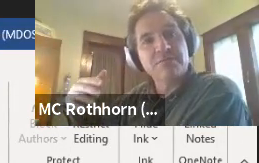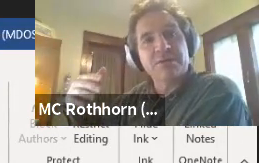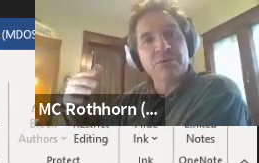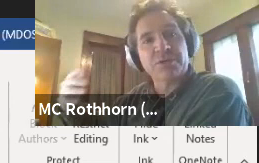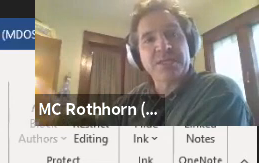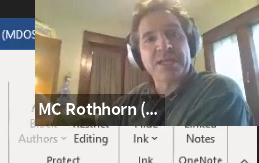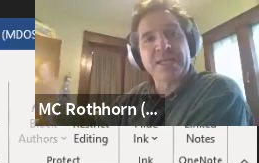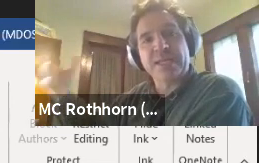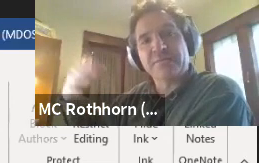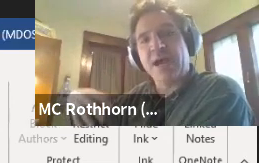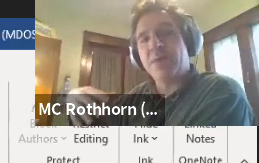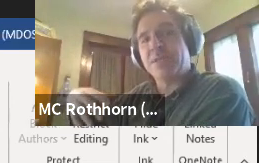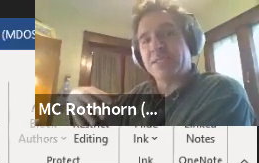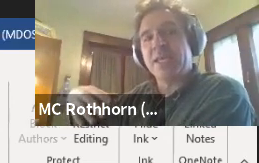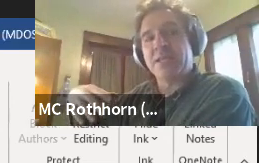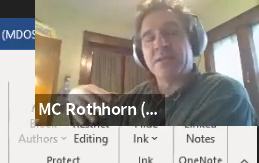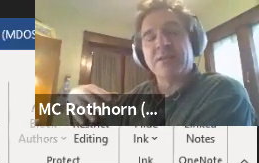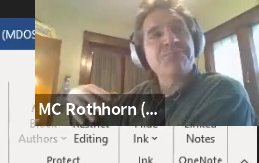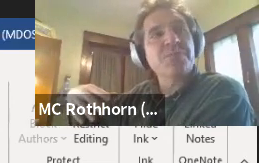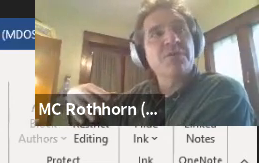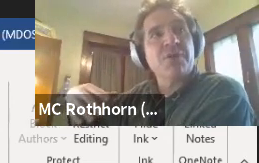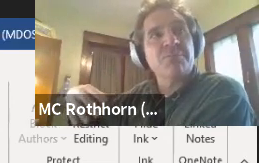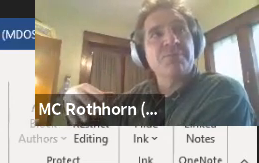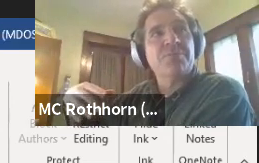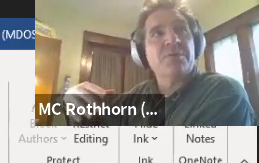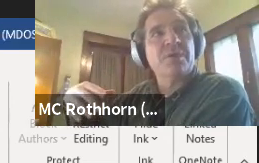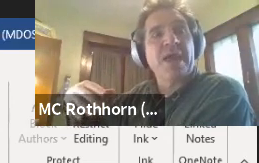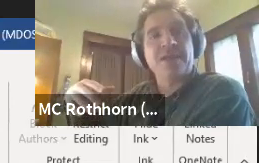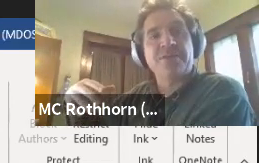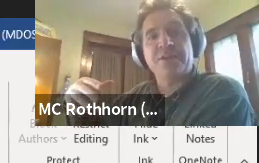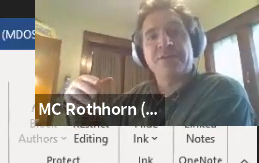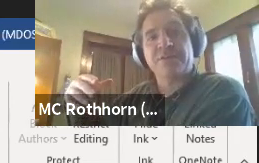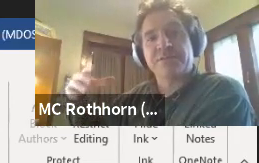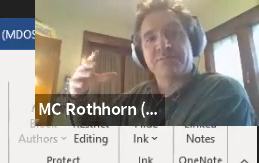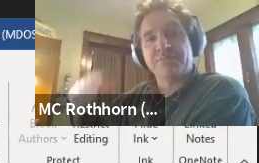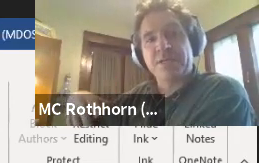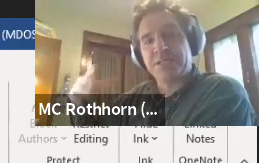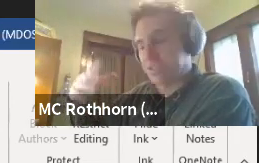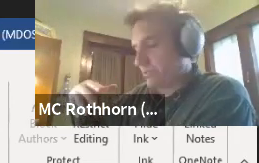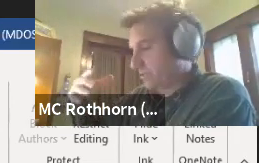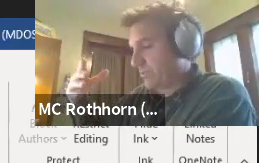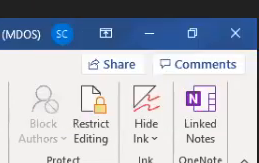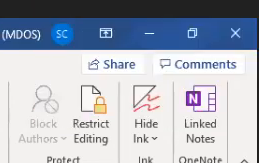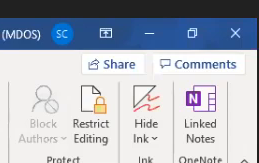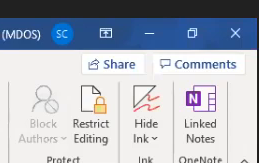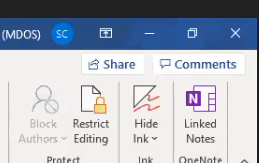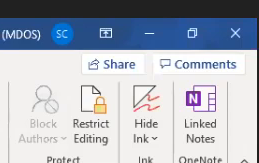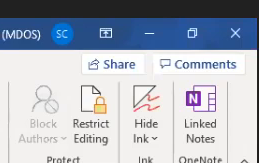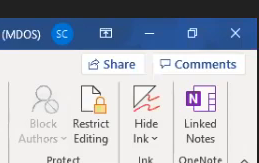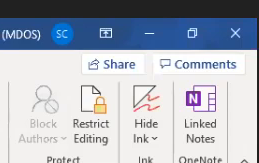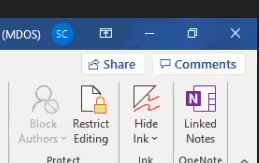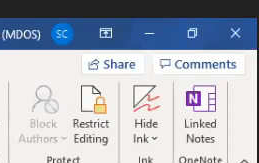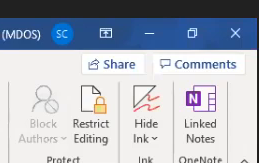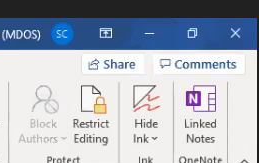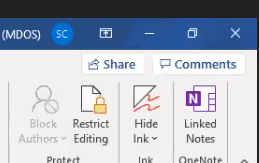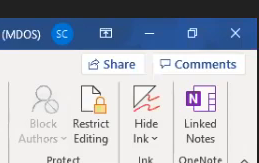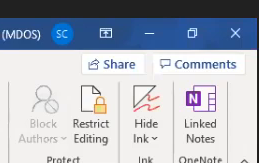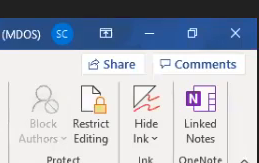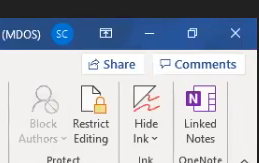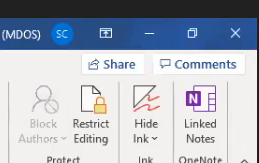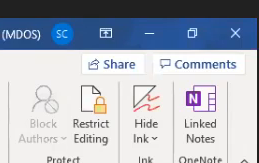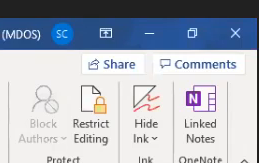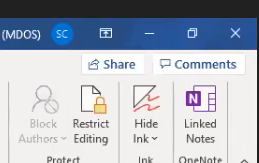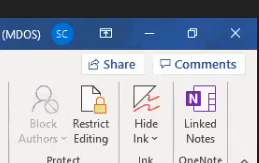in, right? We're going to be getting comments in from people. And I think this message, this communications person, the more that